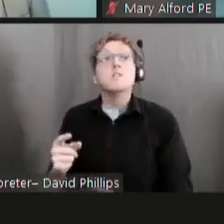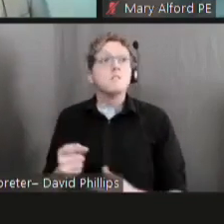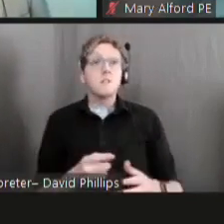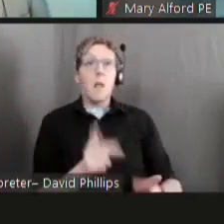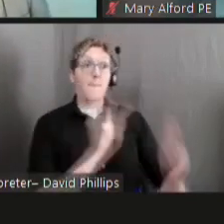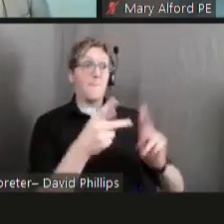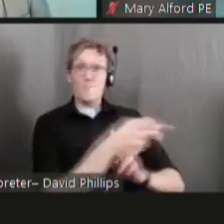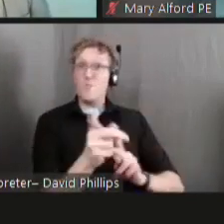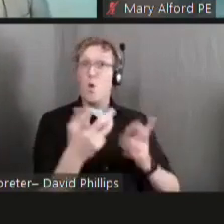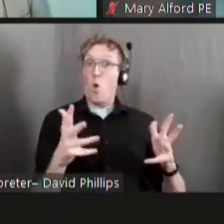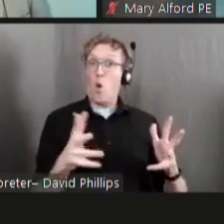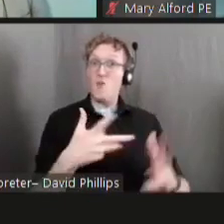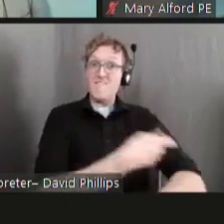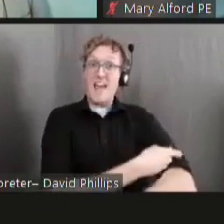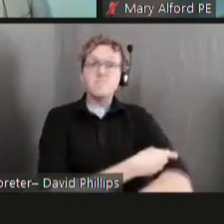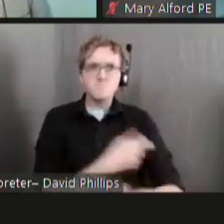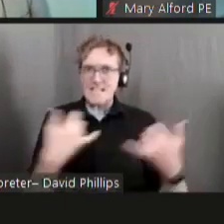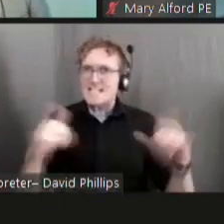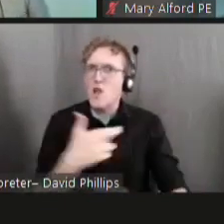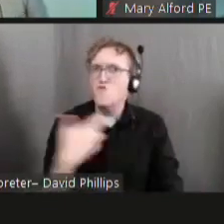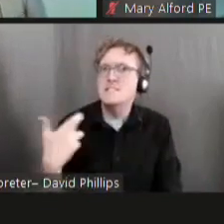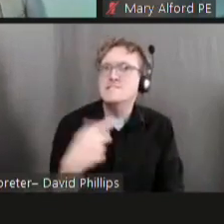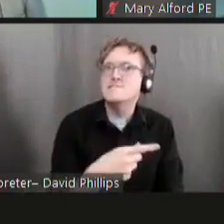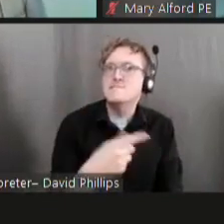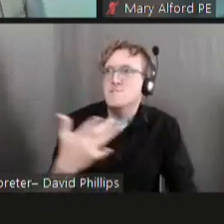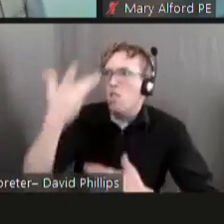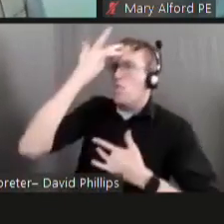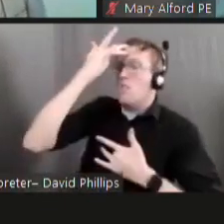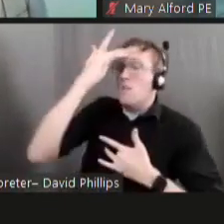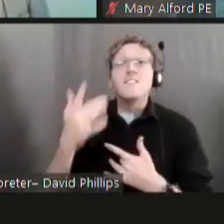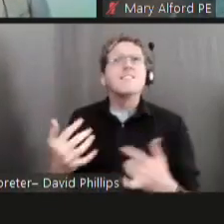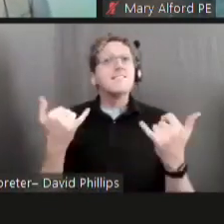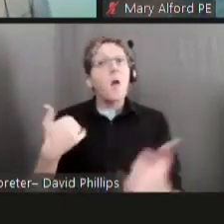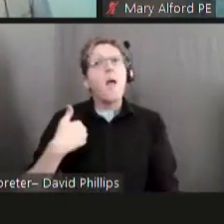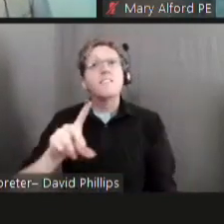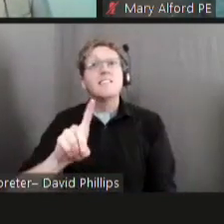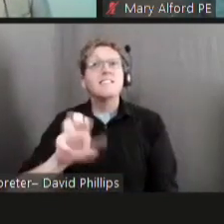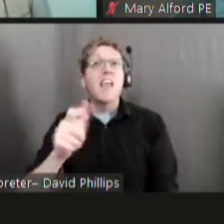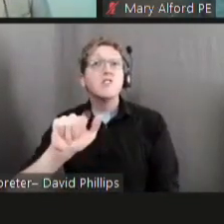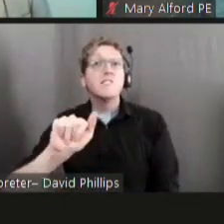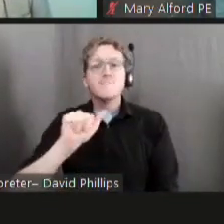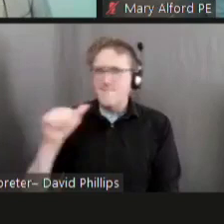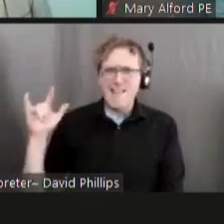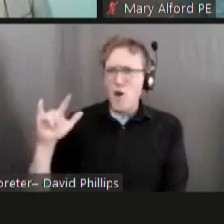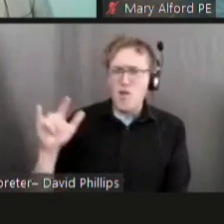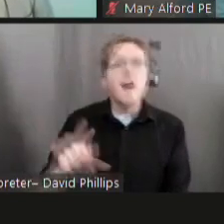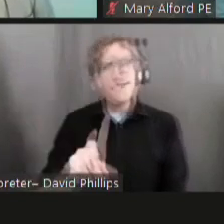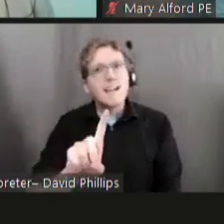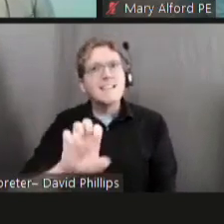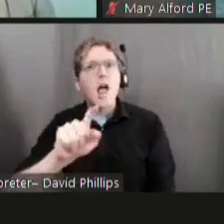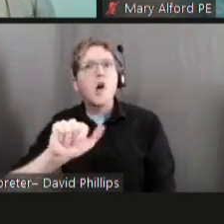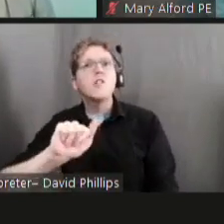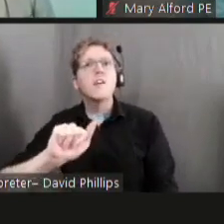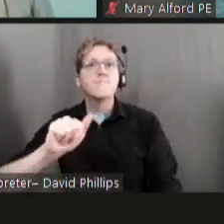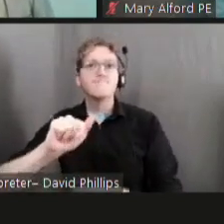has been vaccinated is at risk. Why? Because now we're dealing with Delta. Delta is not just an airline, right? Delta is now this new variant